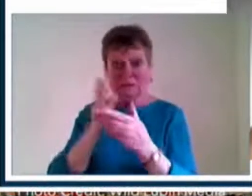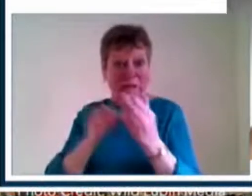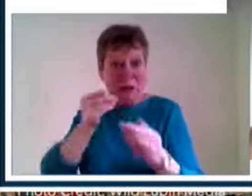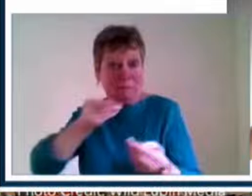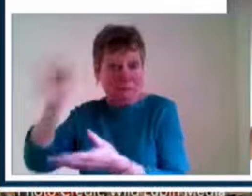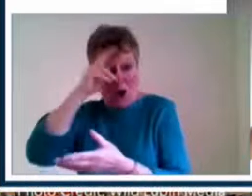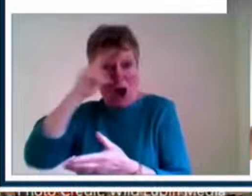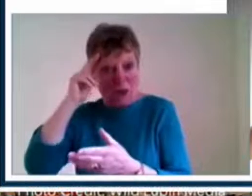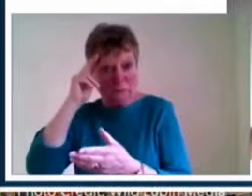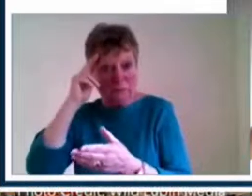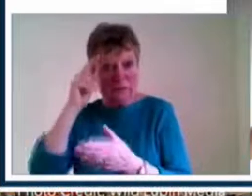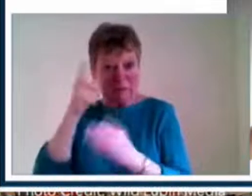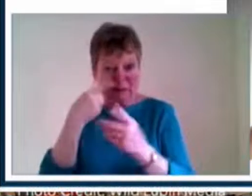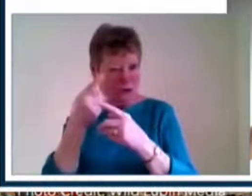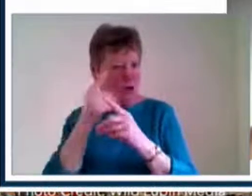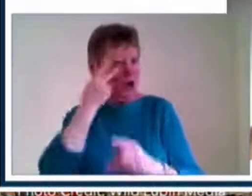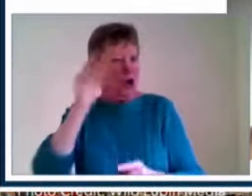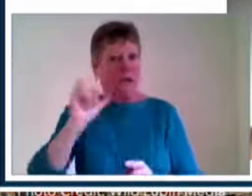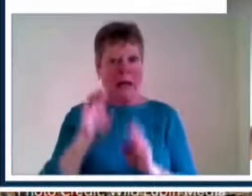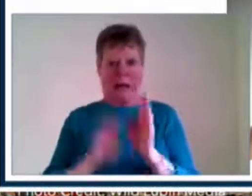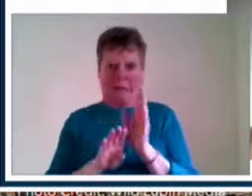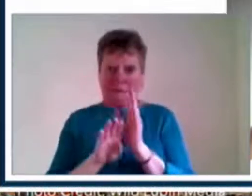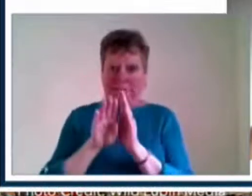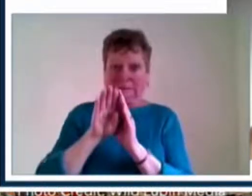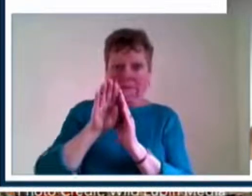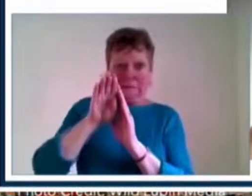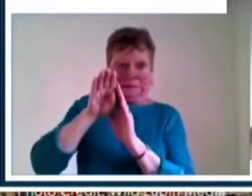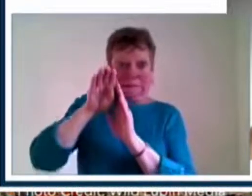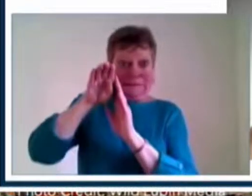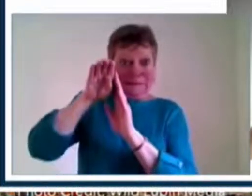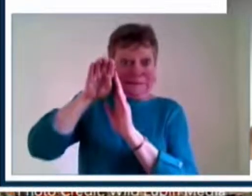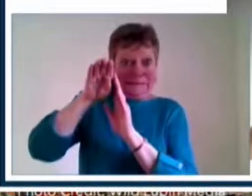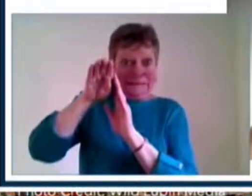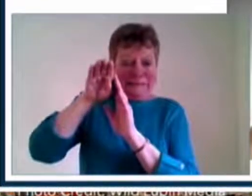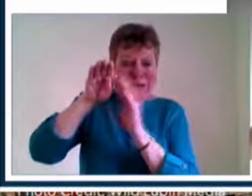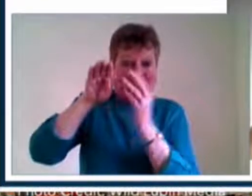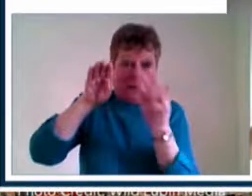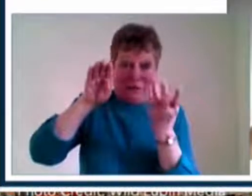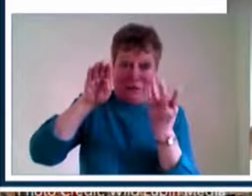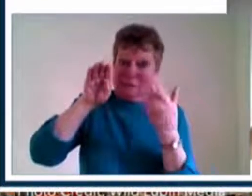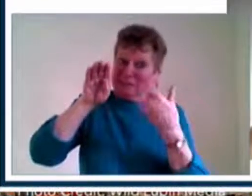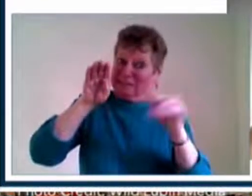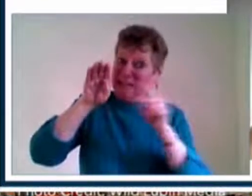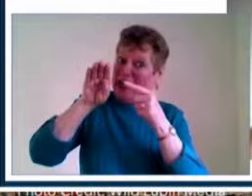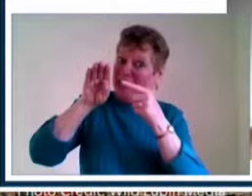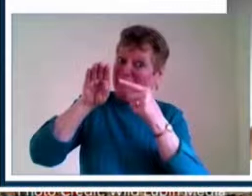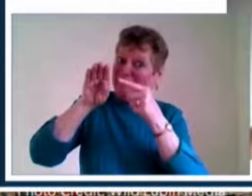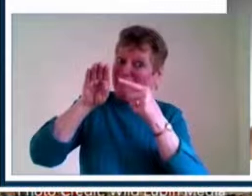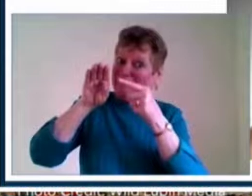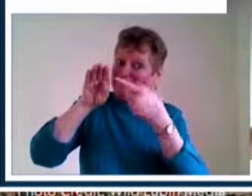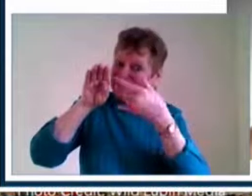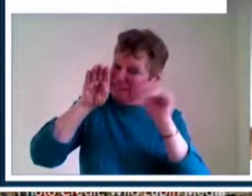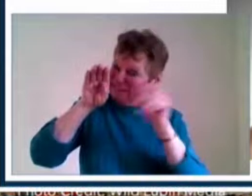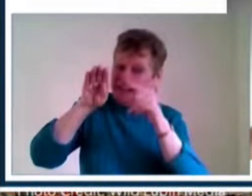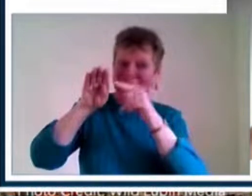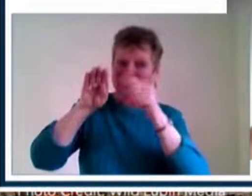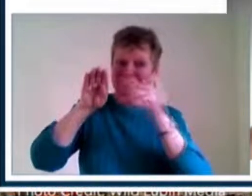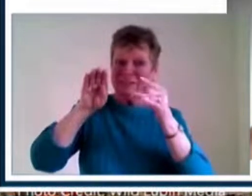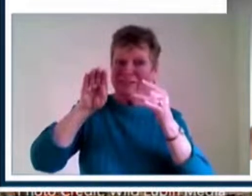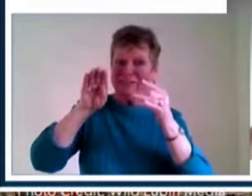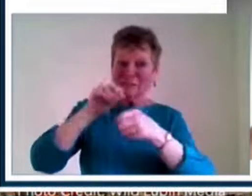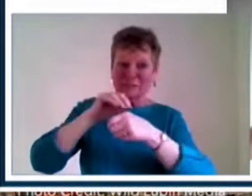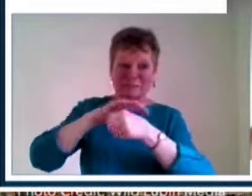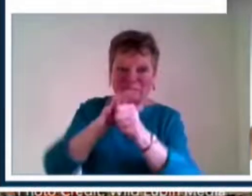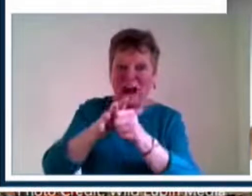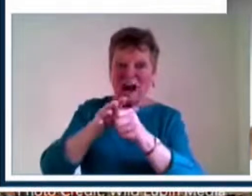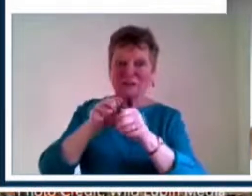hospitalized cases now. But we're not out of this wave yet. The virus continues to have significant